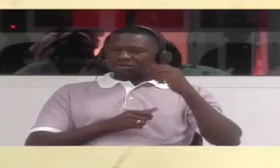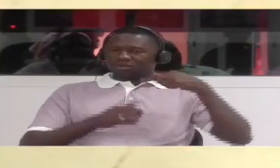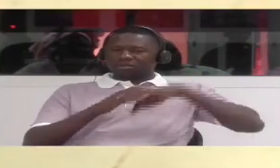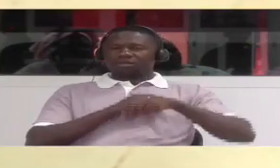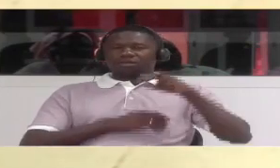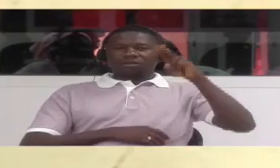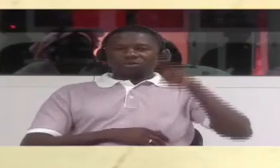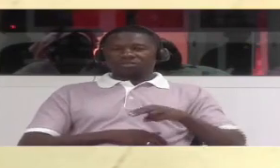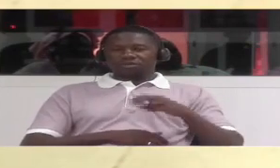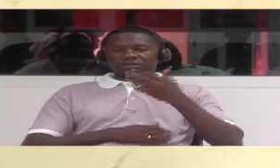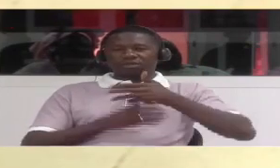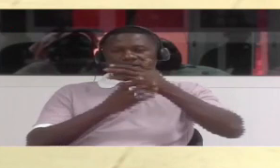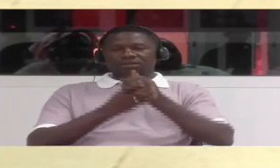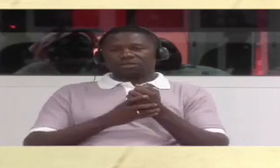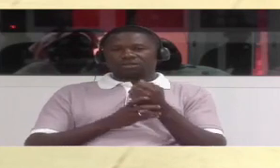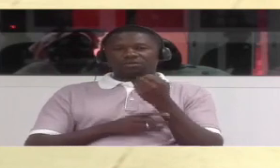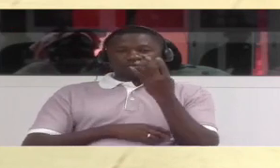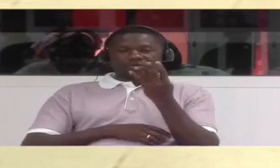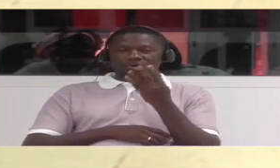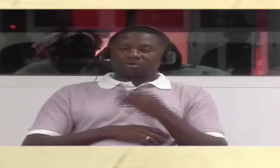where he actually ran away from.